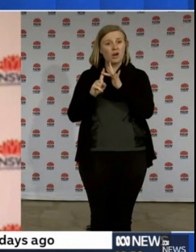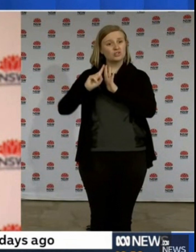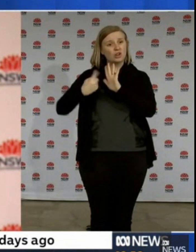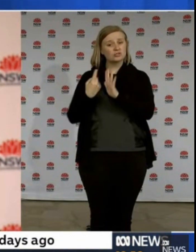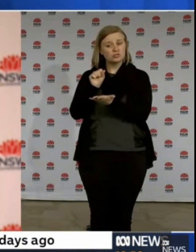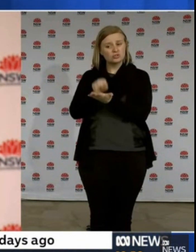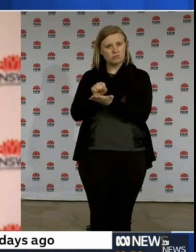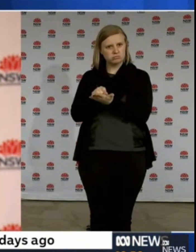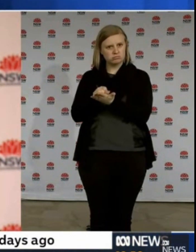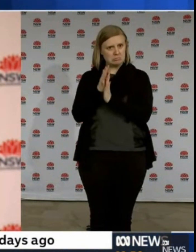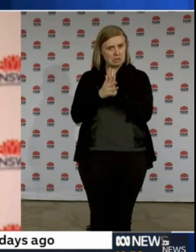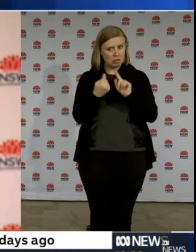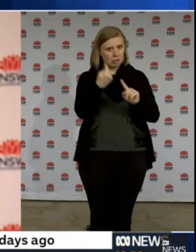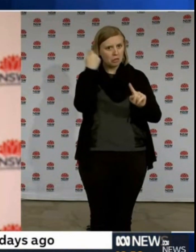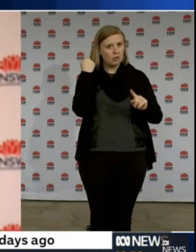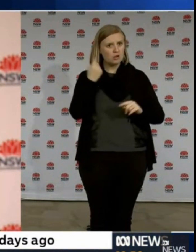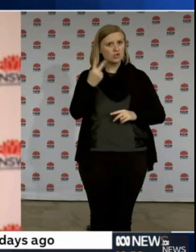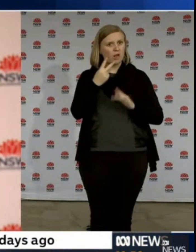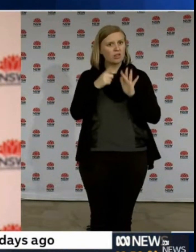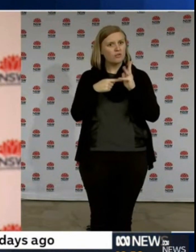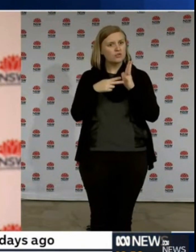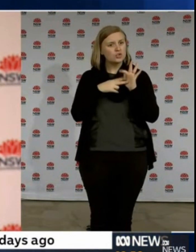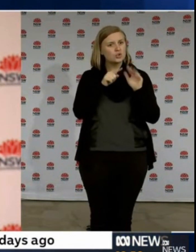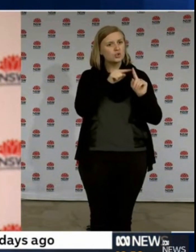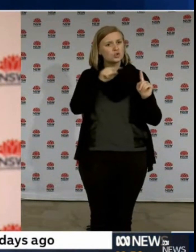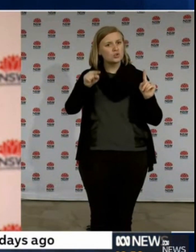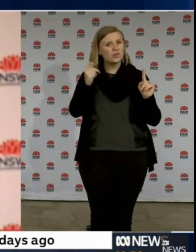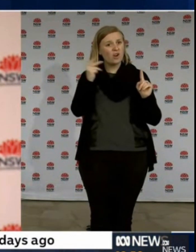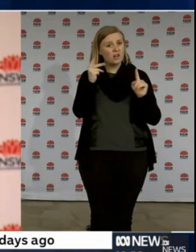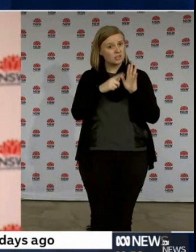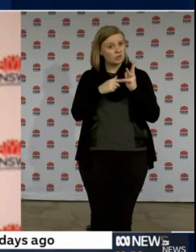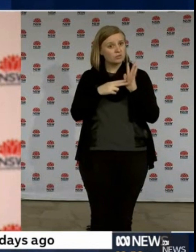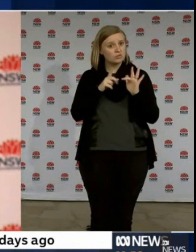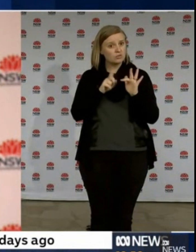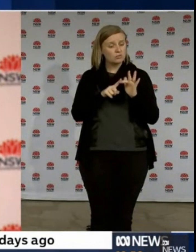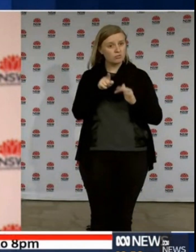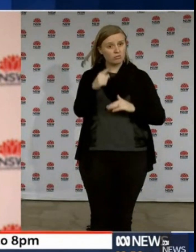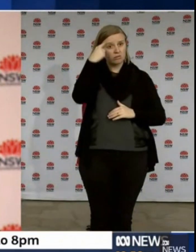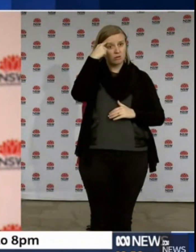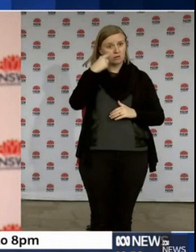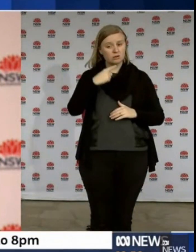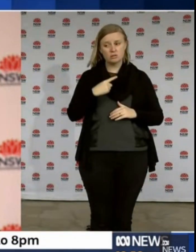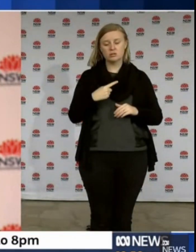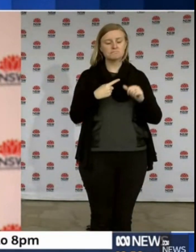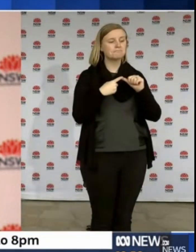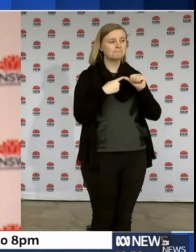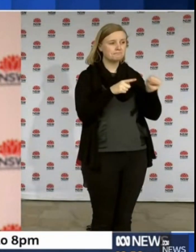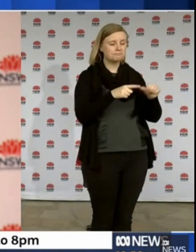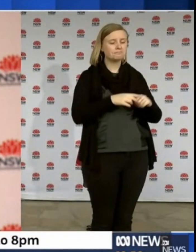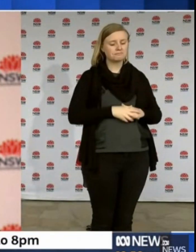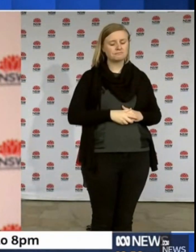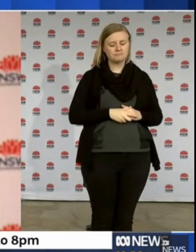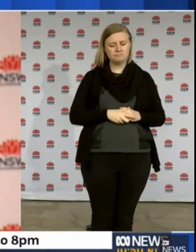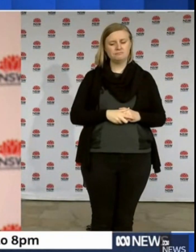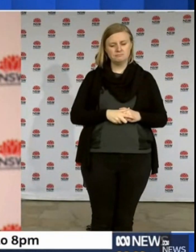to what was 12th of June to the 19th of June? Is that when you think this unlinked case may have got the virus? Look, at the moment, what